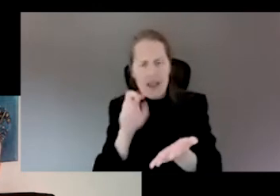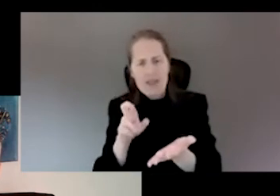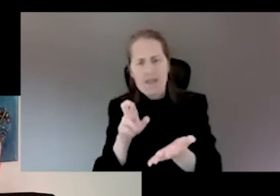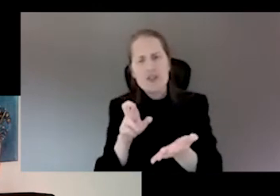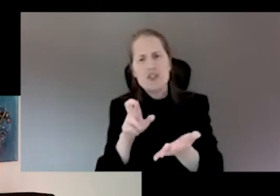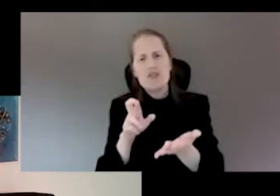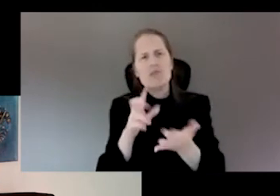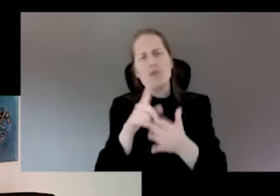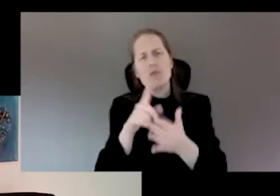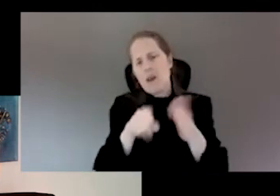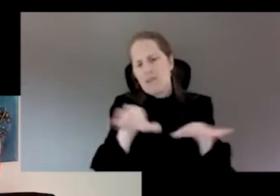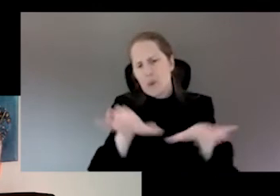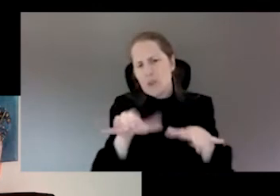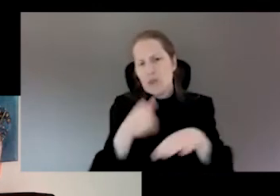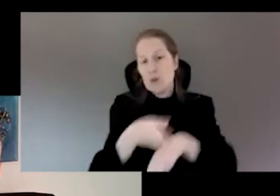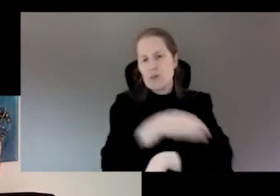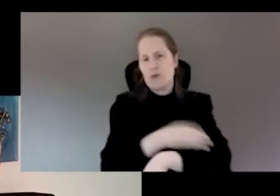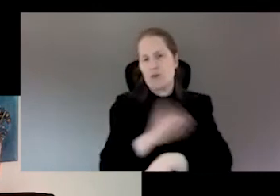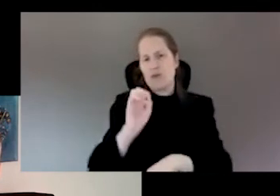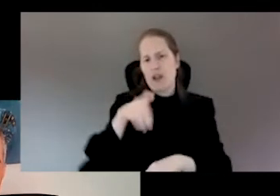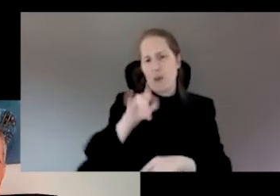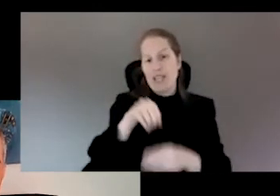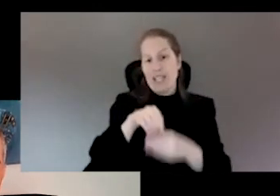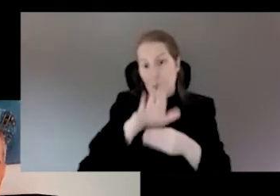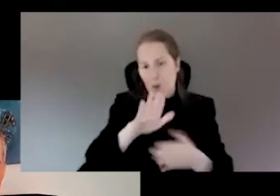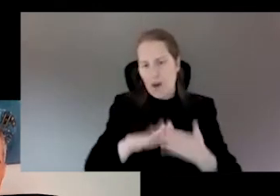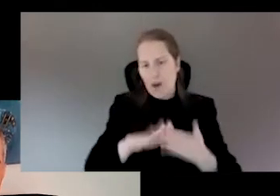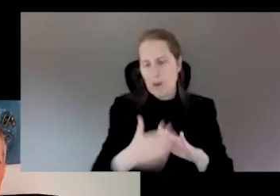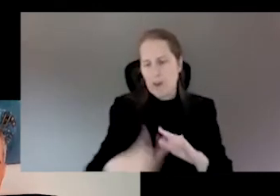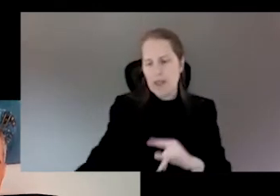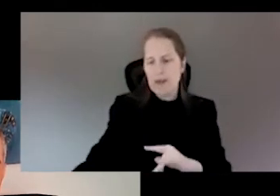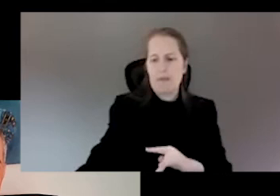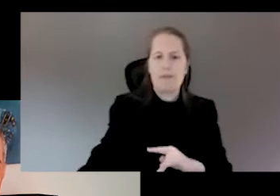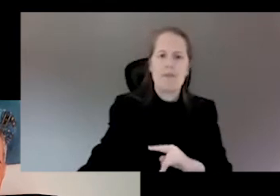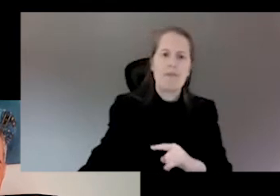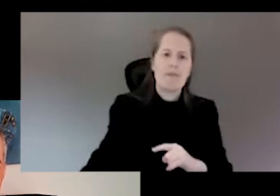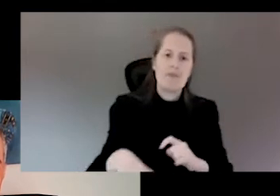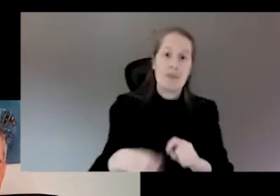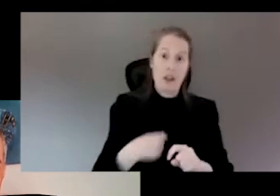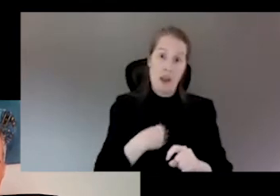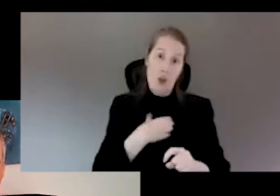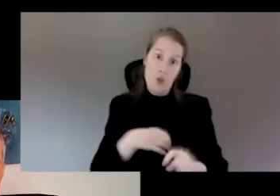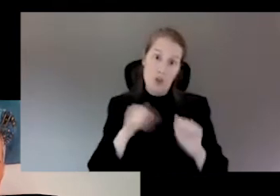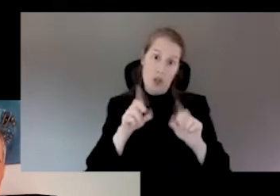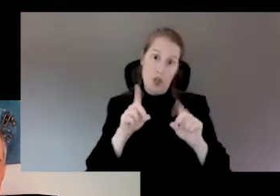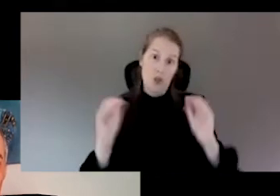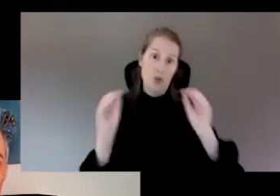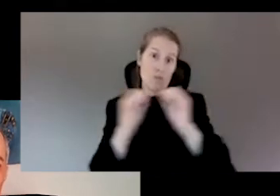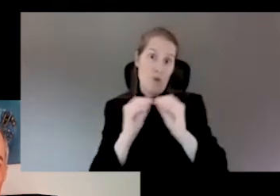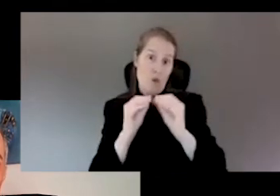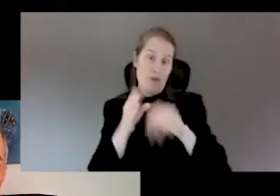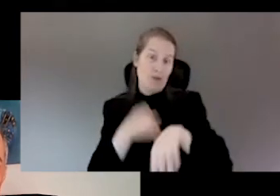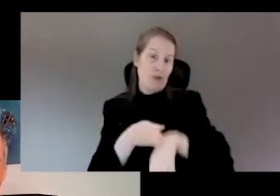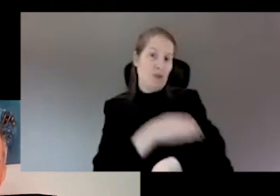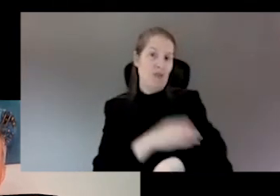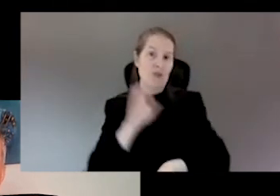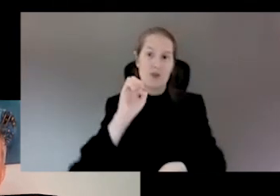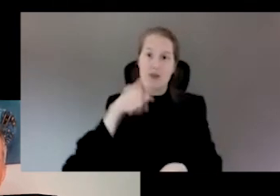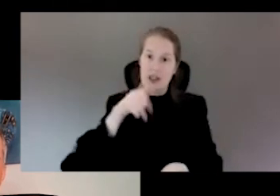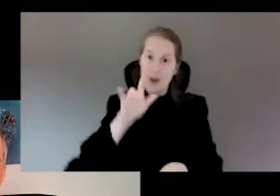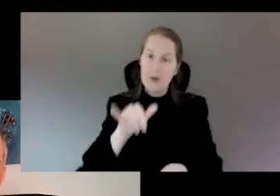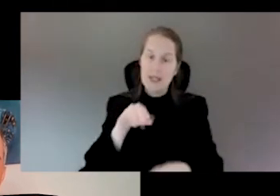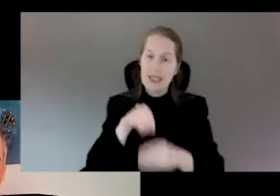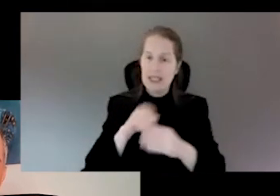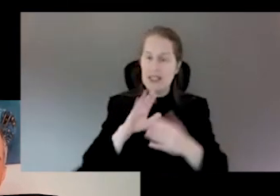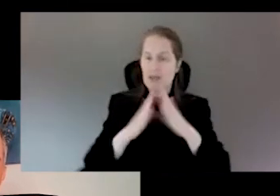done to improve equity in your community? I will wish I can do more to improve equity in the community that I